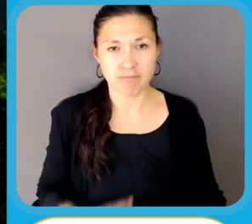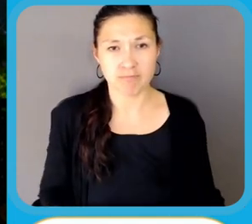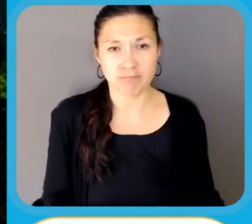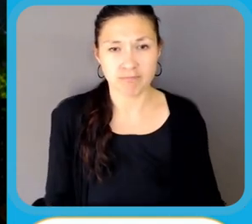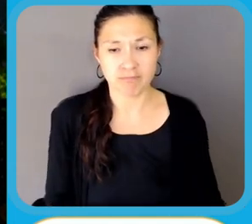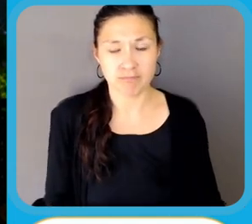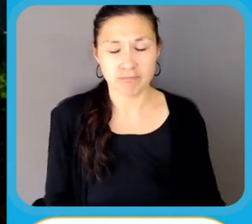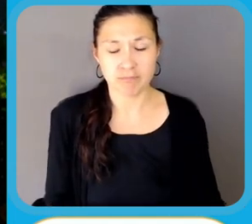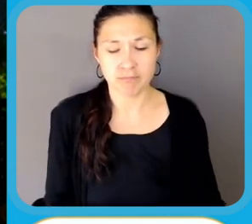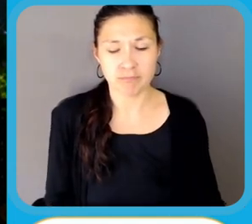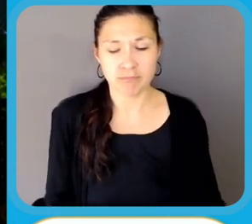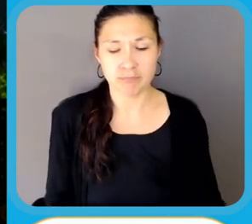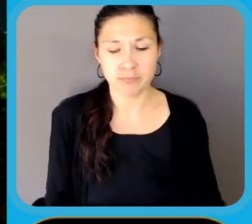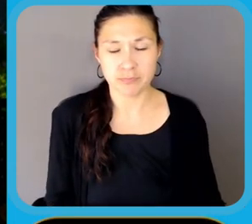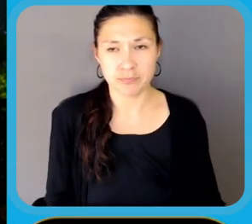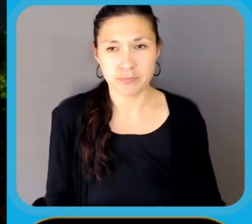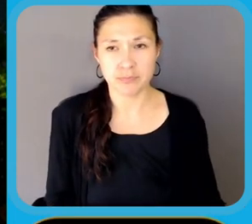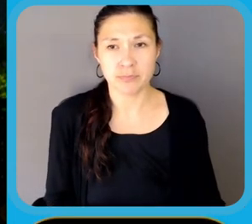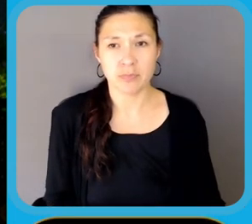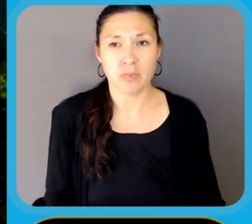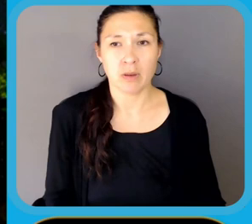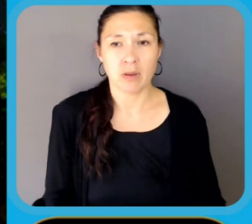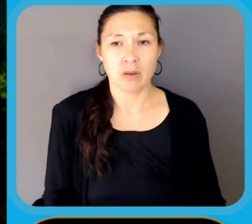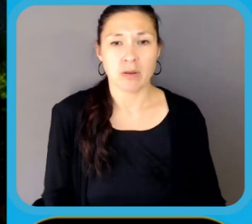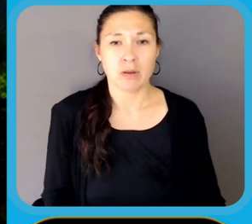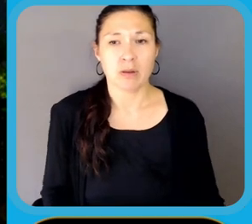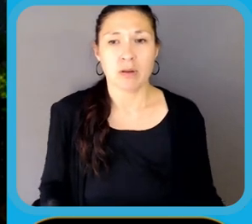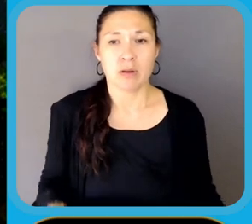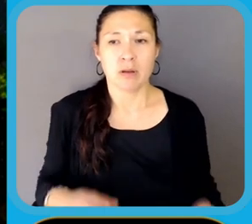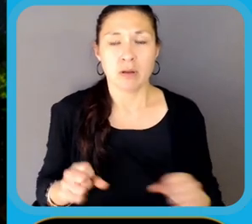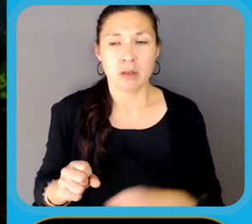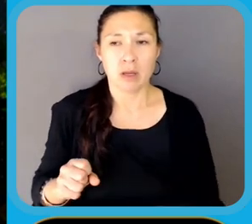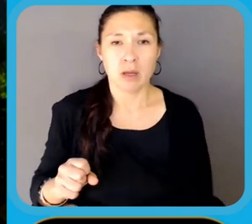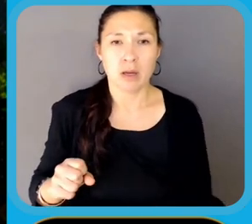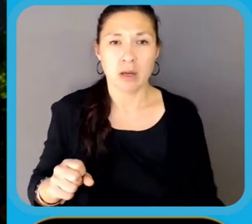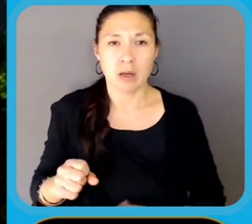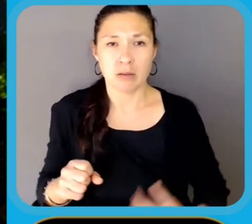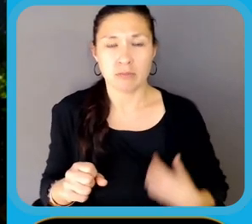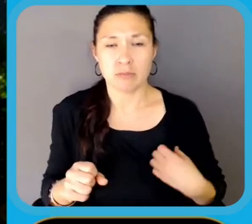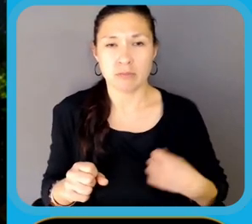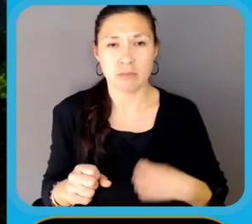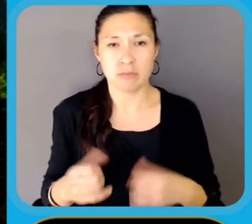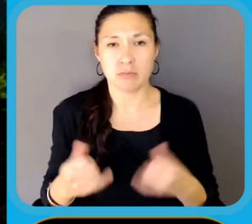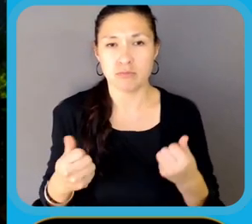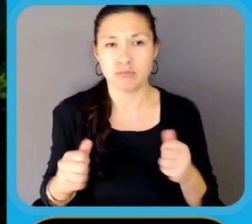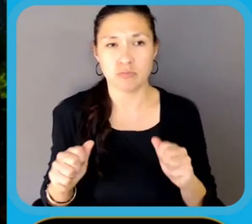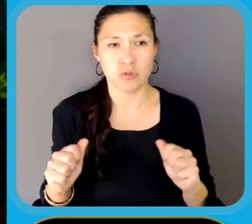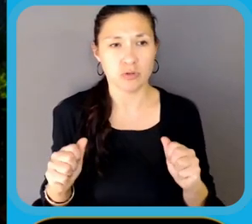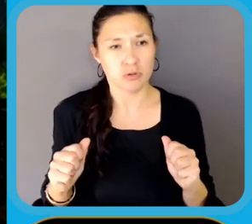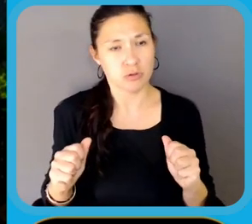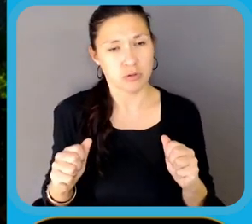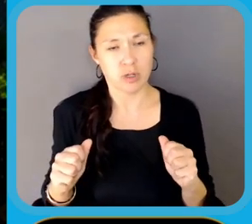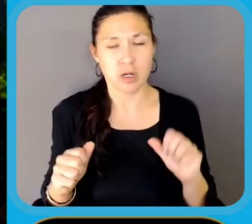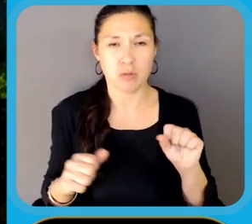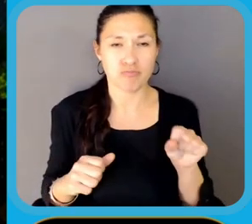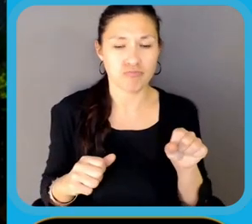And you can play around with the position of the neck. If you find a spot that's particularly tense, you can breathe